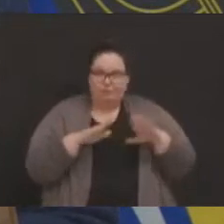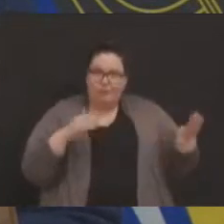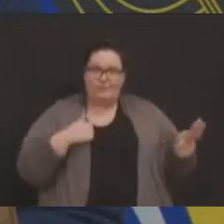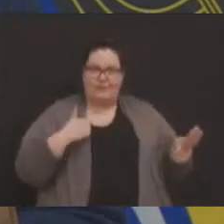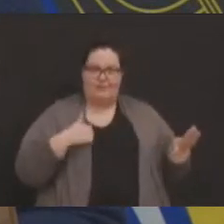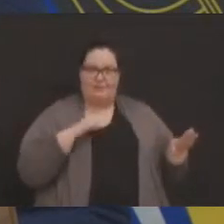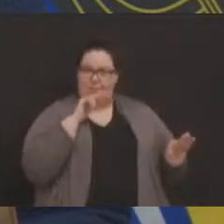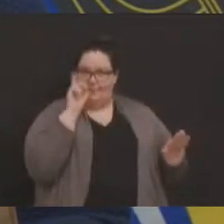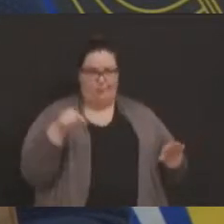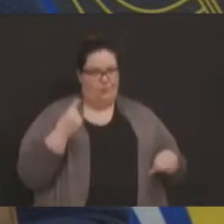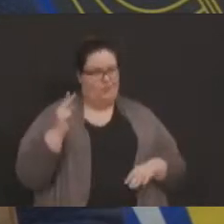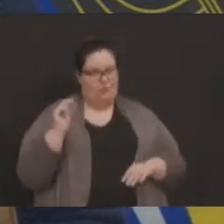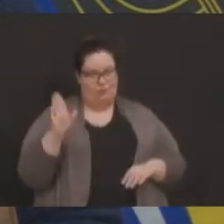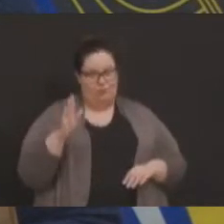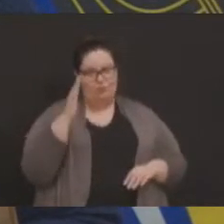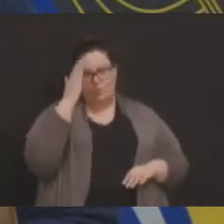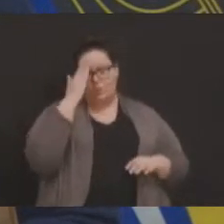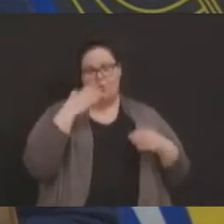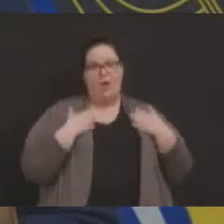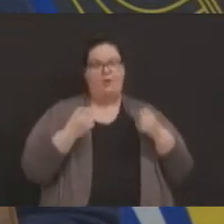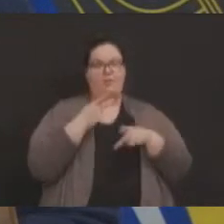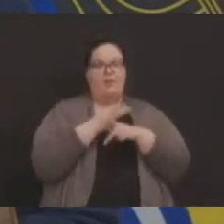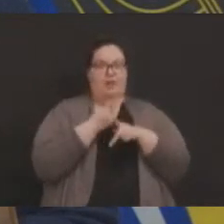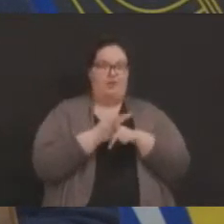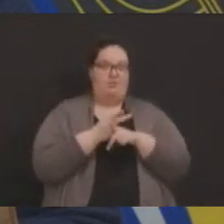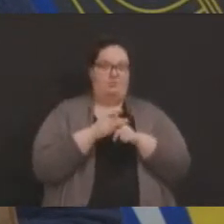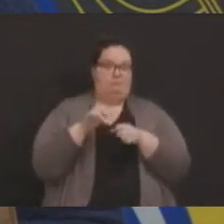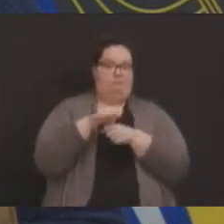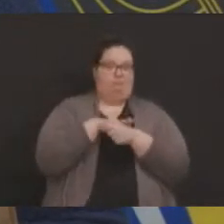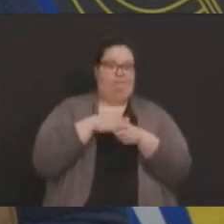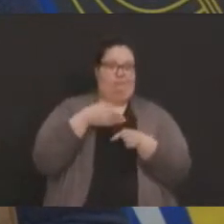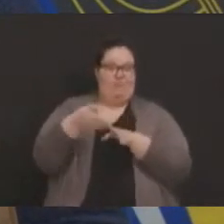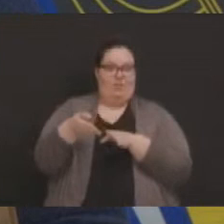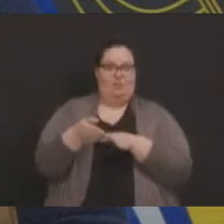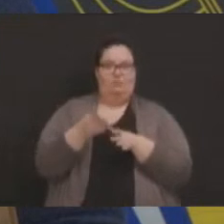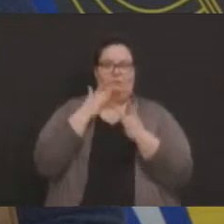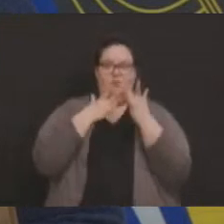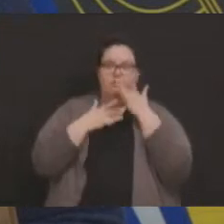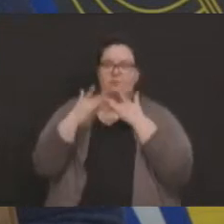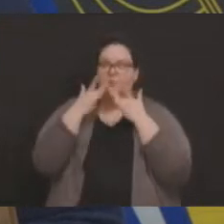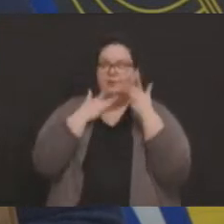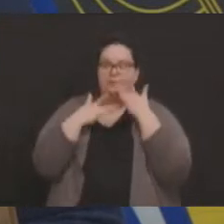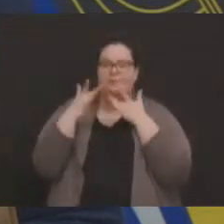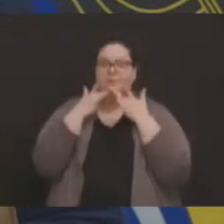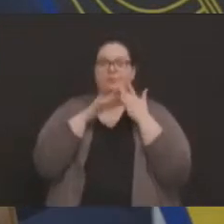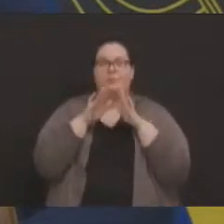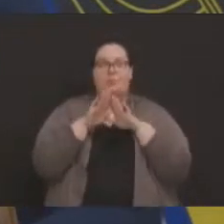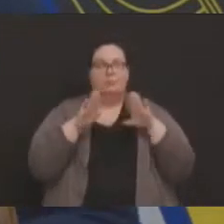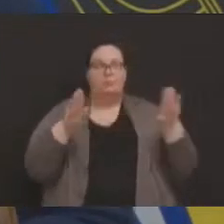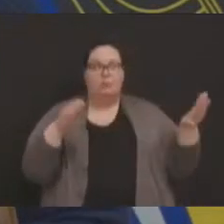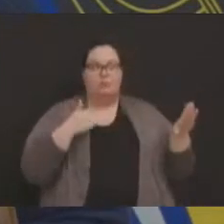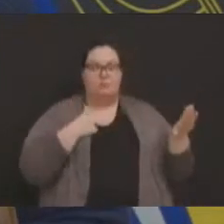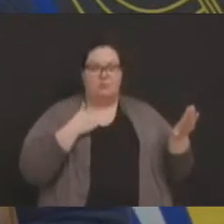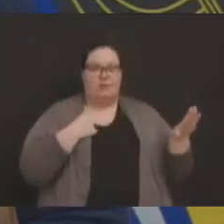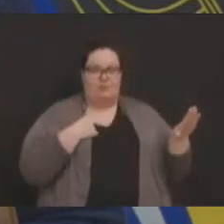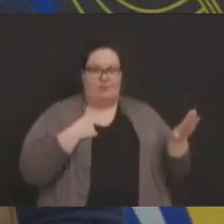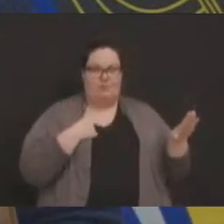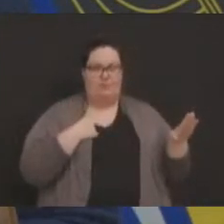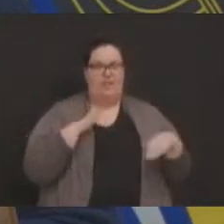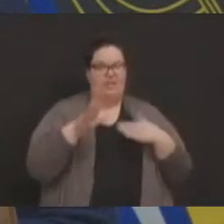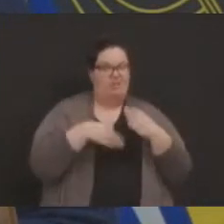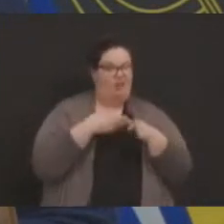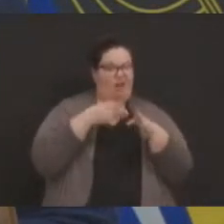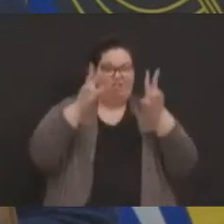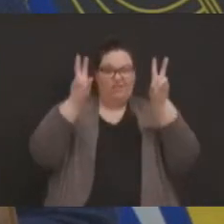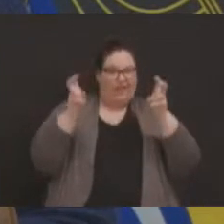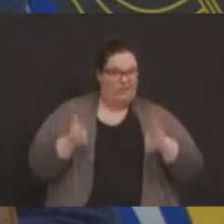category. Secondly, I understand the LPN situation and their angst. at wanting